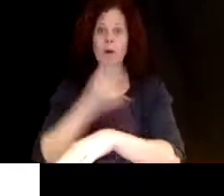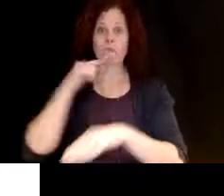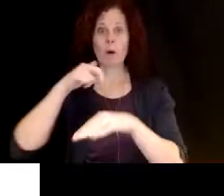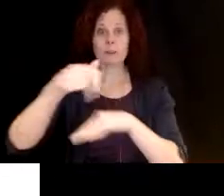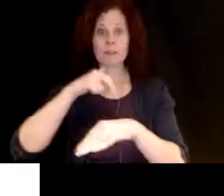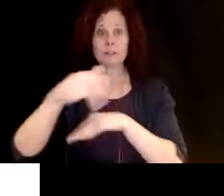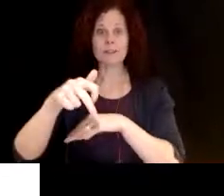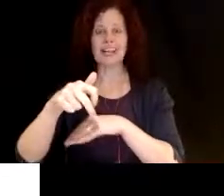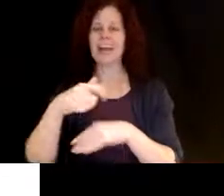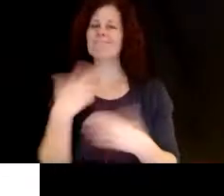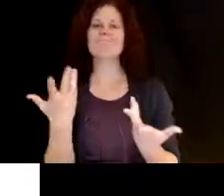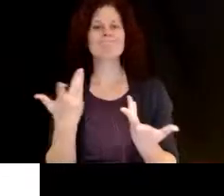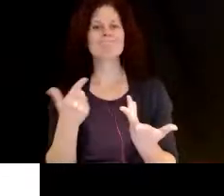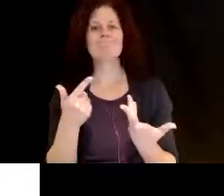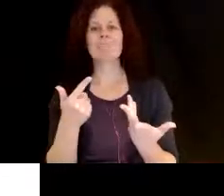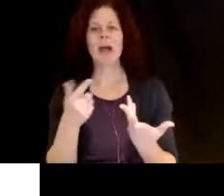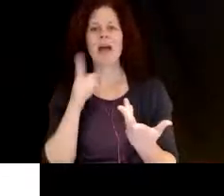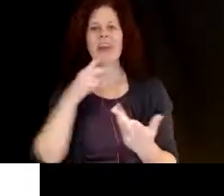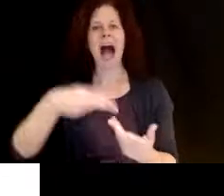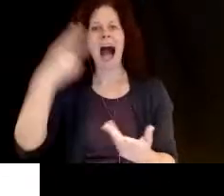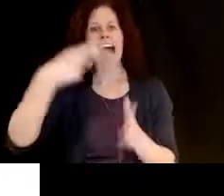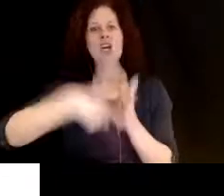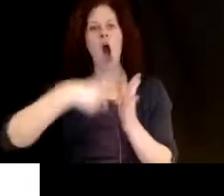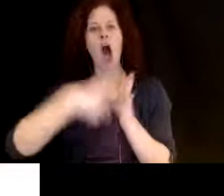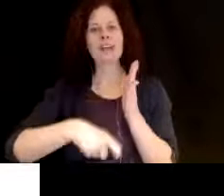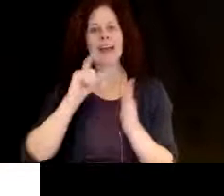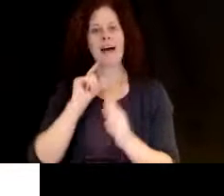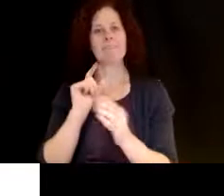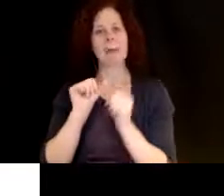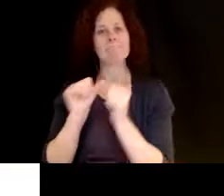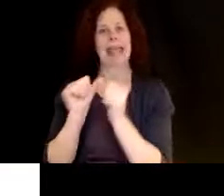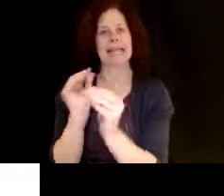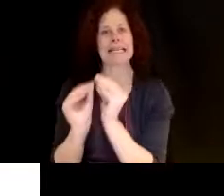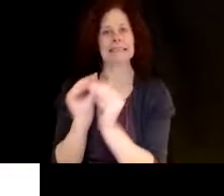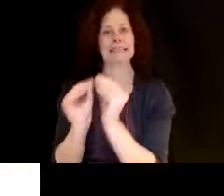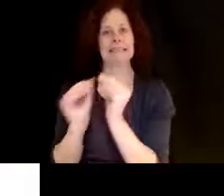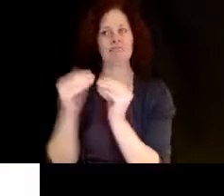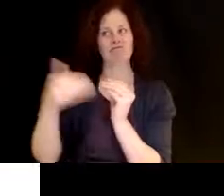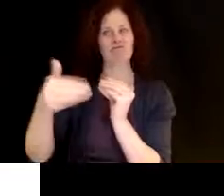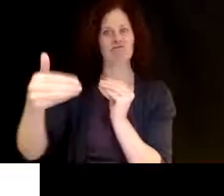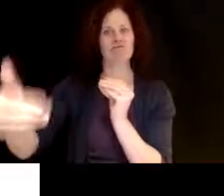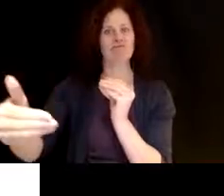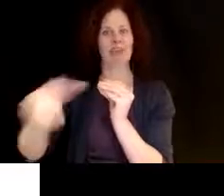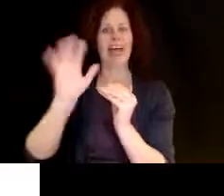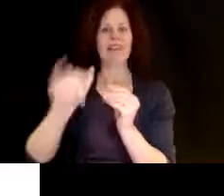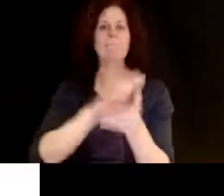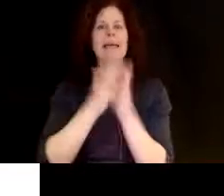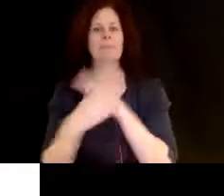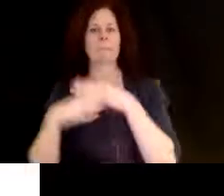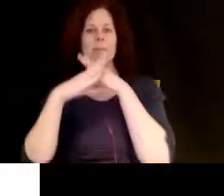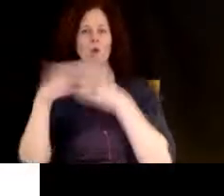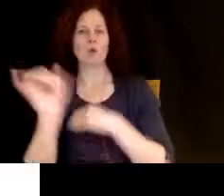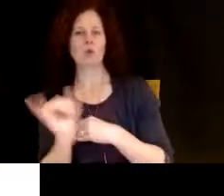from doing so because of high costs of ongoing maintenance. So that's a barrier to even getting the infrastructure built in the first place.